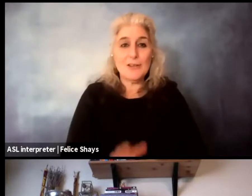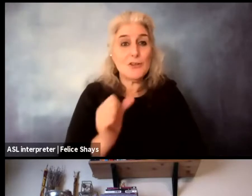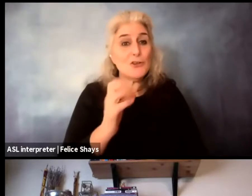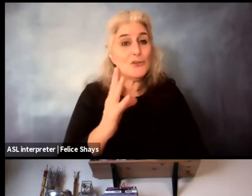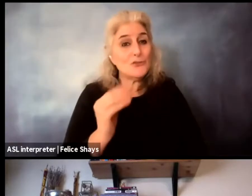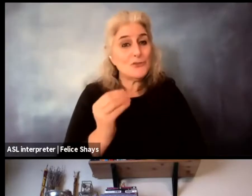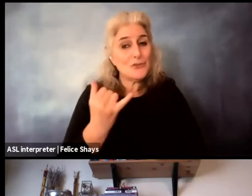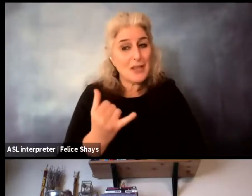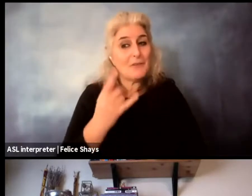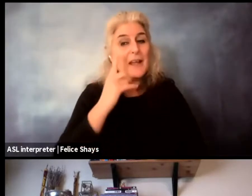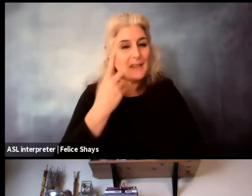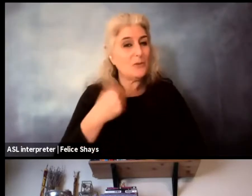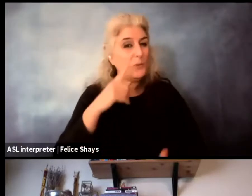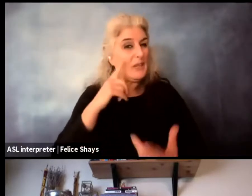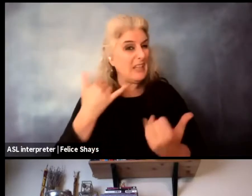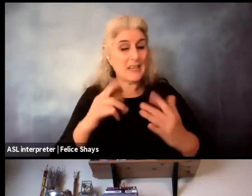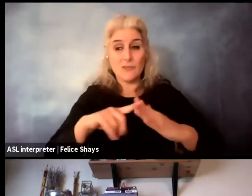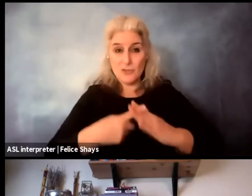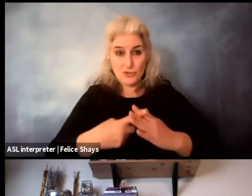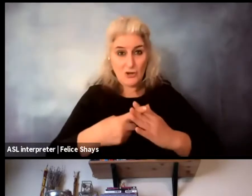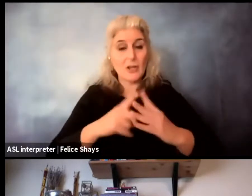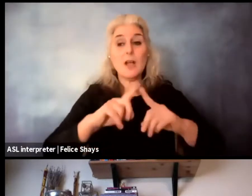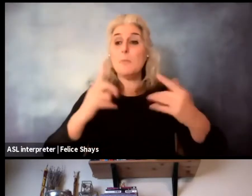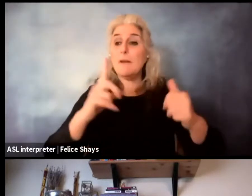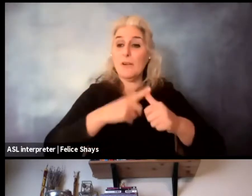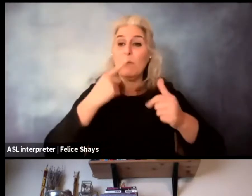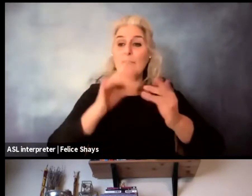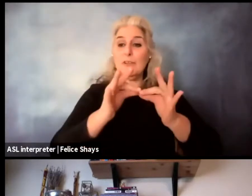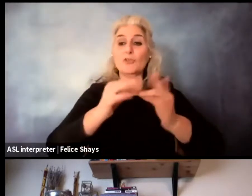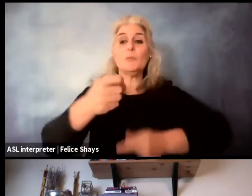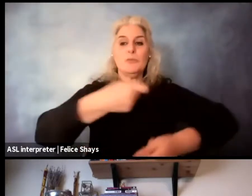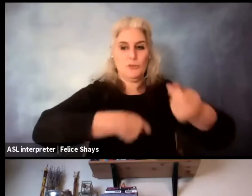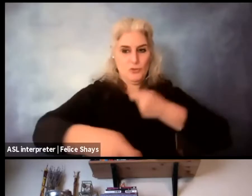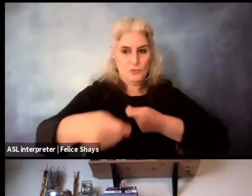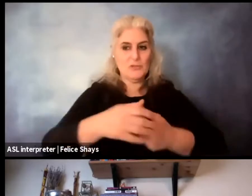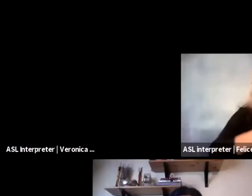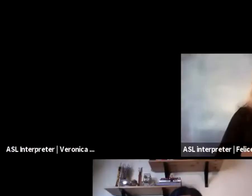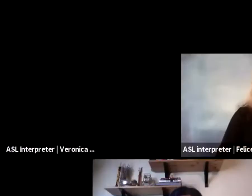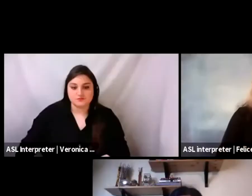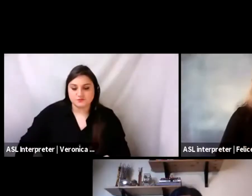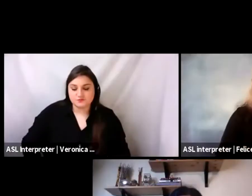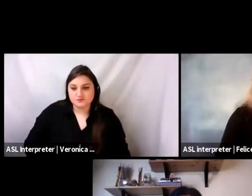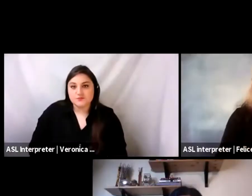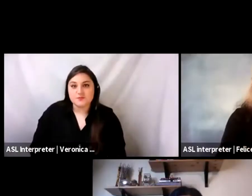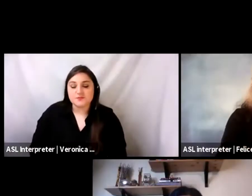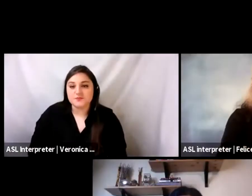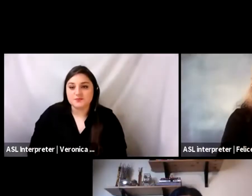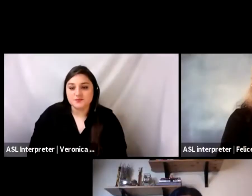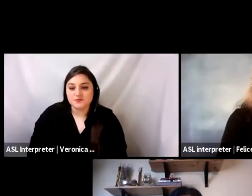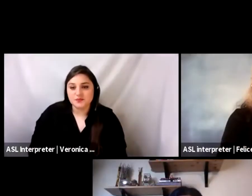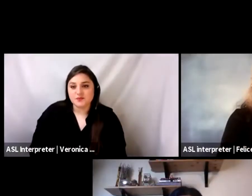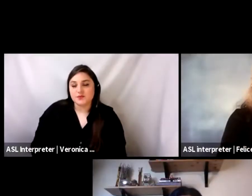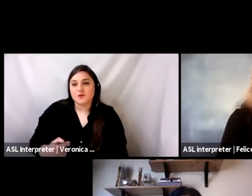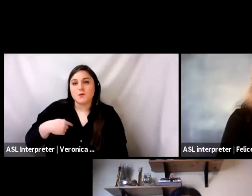I think we can actually jump right into just some flow and some plans. There